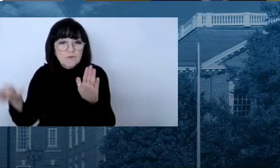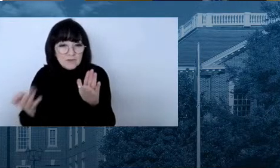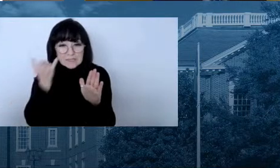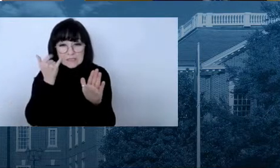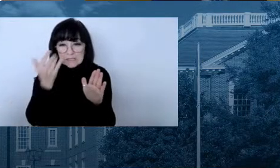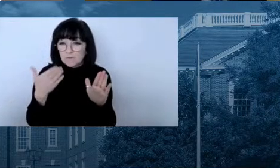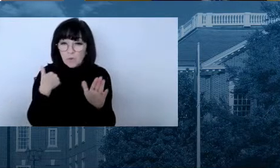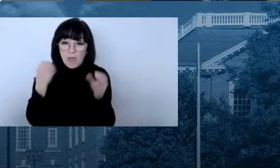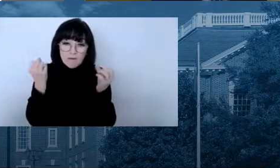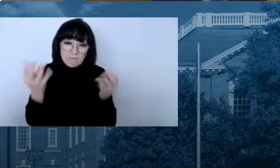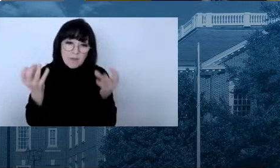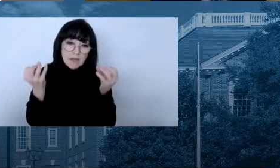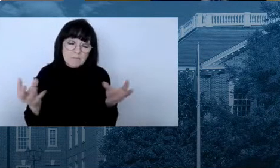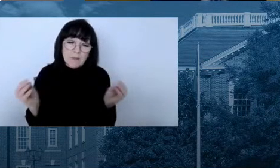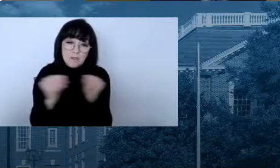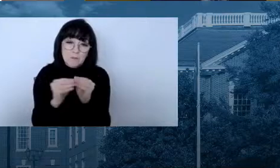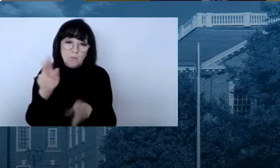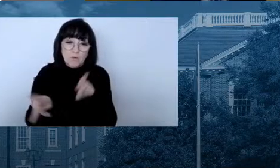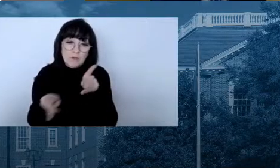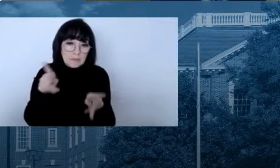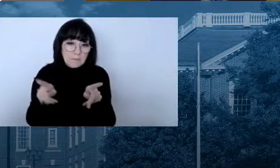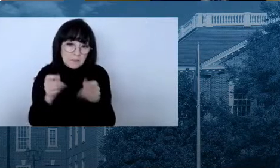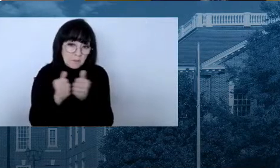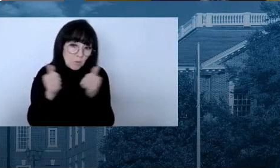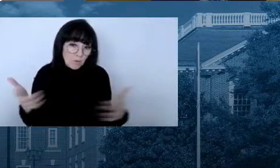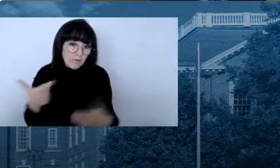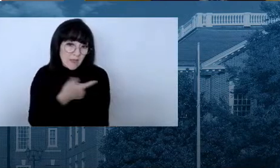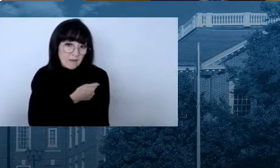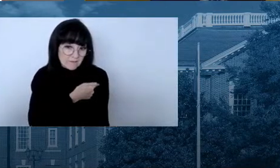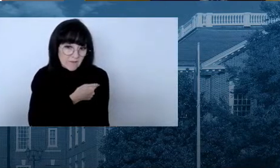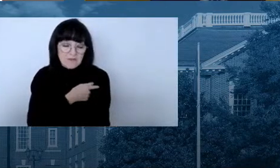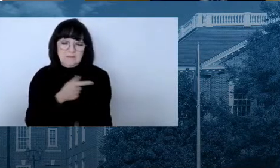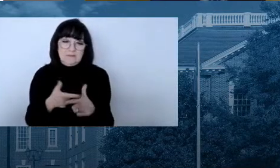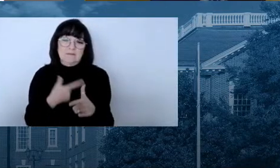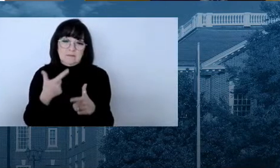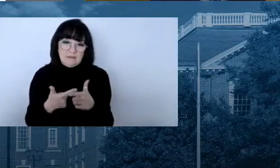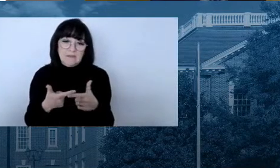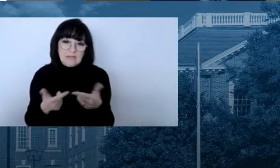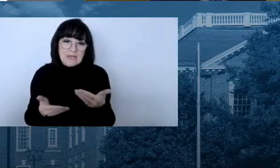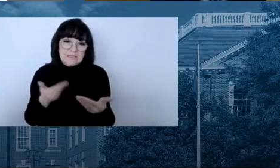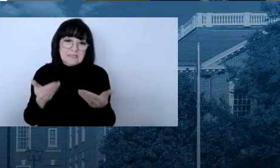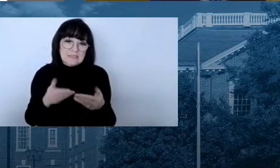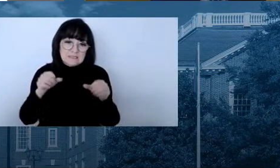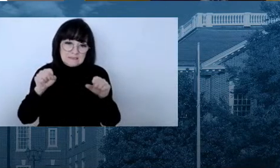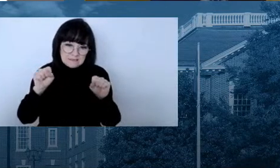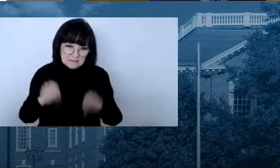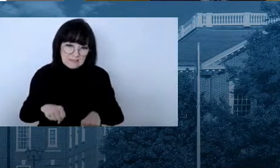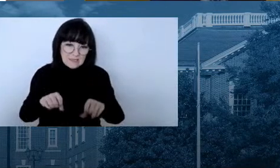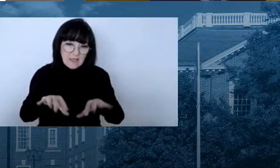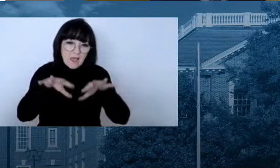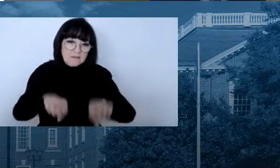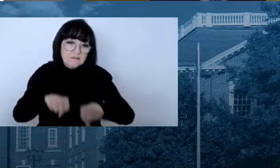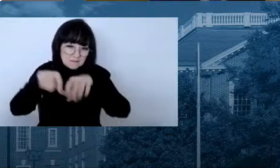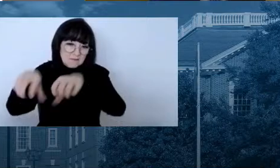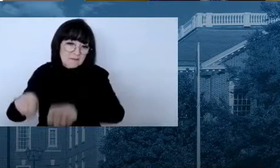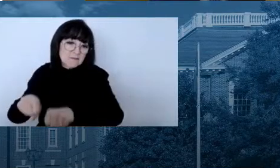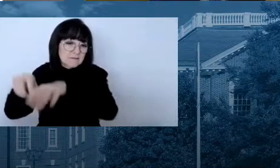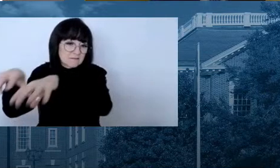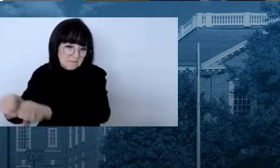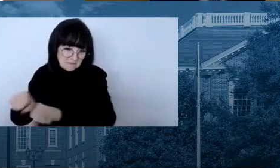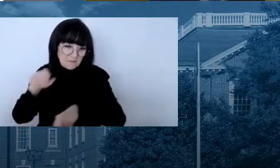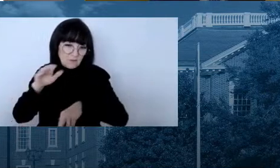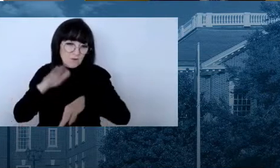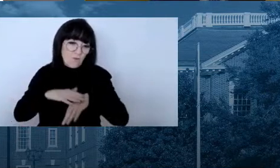more people that are susceptible and a larger number of infections that occur, each one of those situations, there's an opportunity for